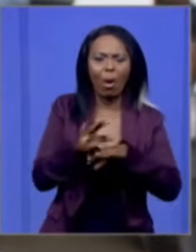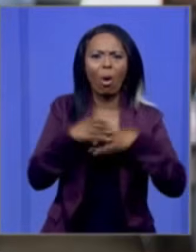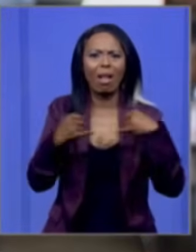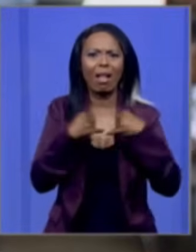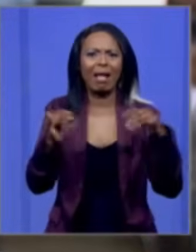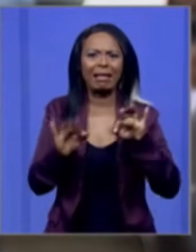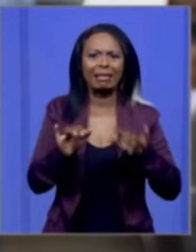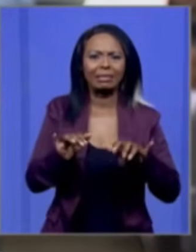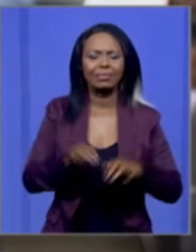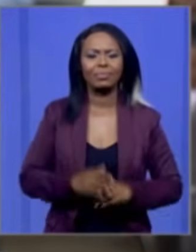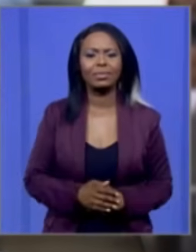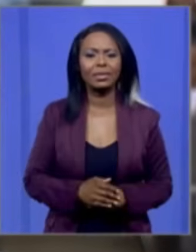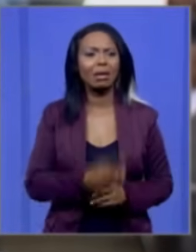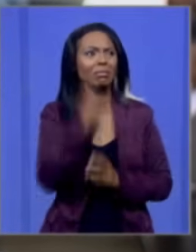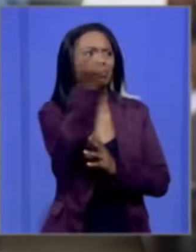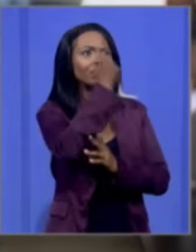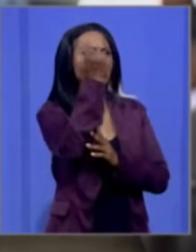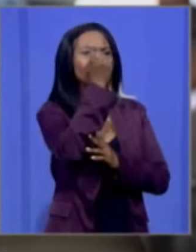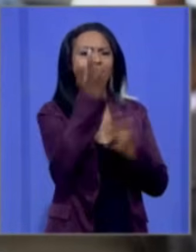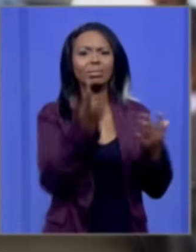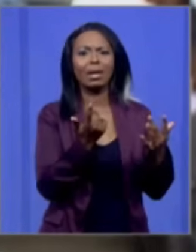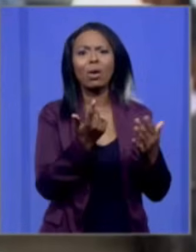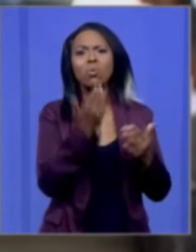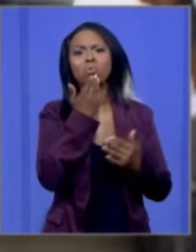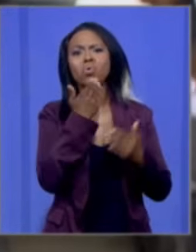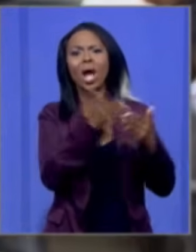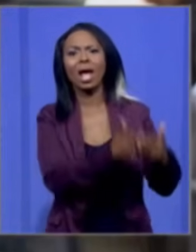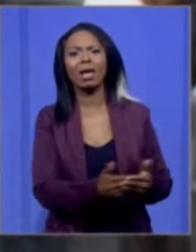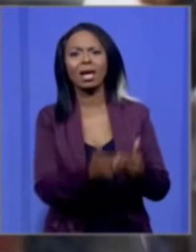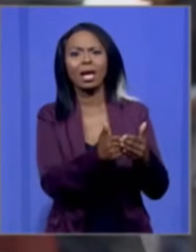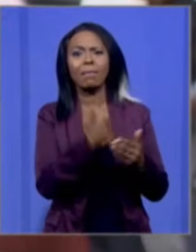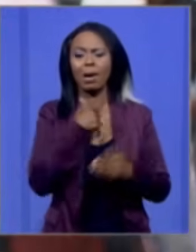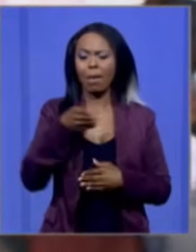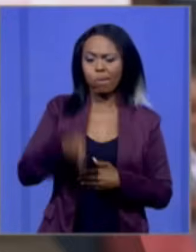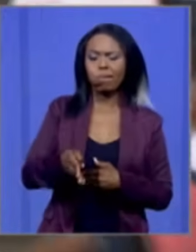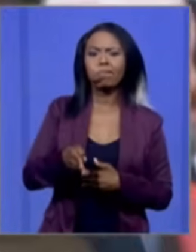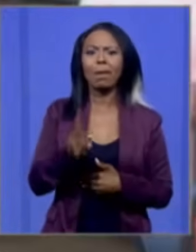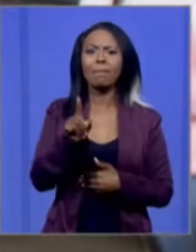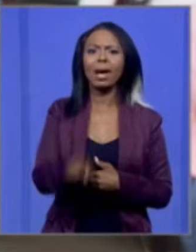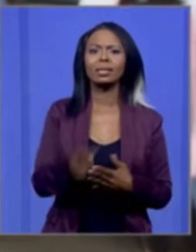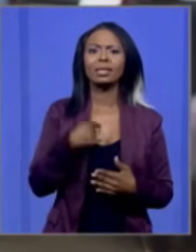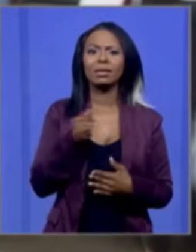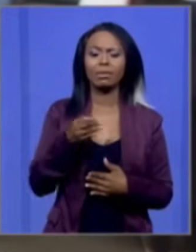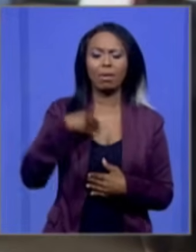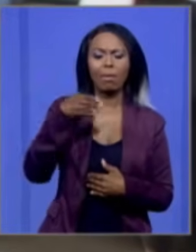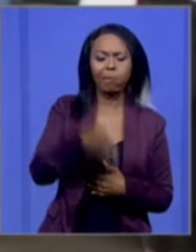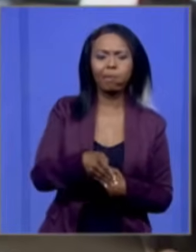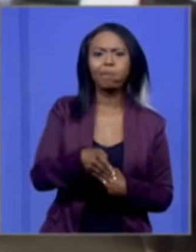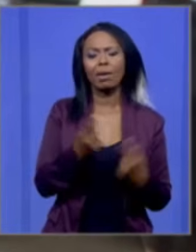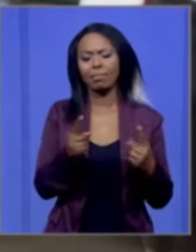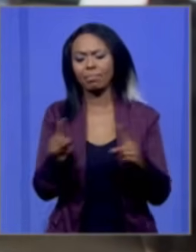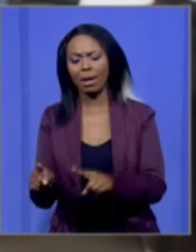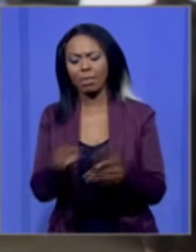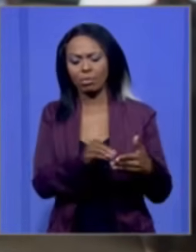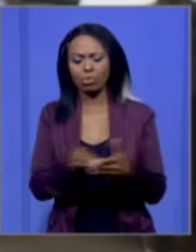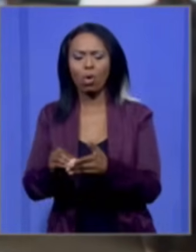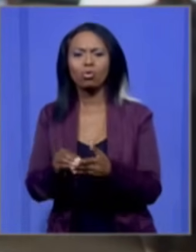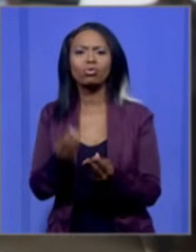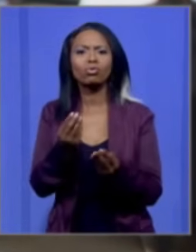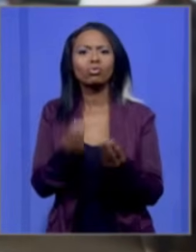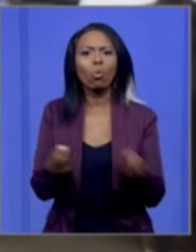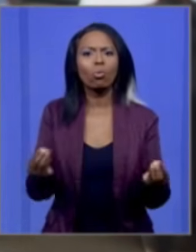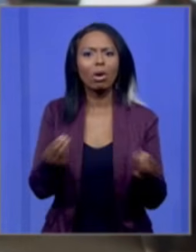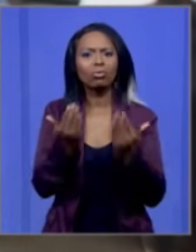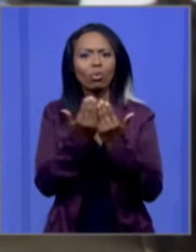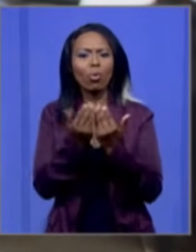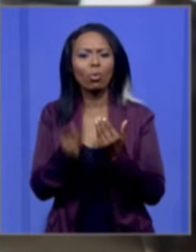ko magaeng ga o ne motho a tla salang le bana so tshwanetse ke be le bona mo he ke na le bona mo he ke batisa mo sekolong ke kry gore he re fitlha ka mo sekolong ba